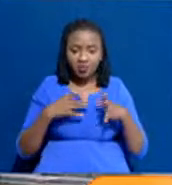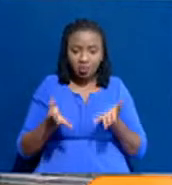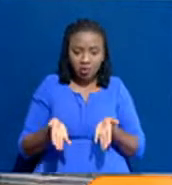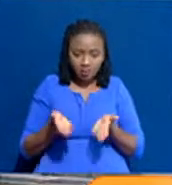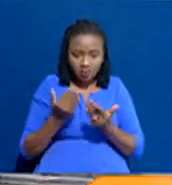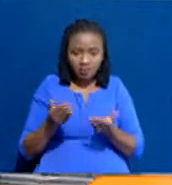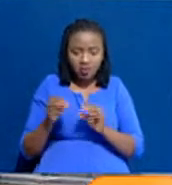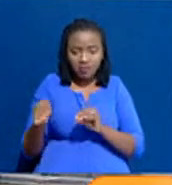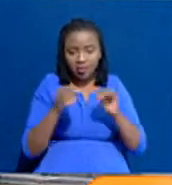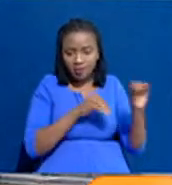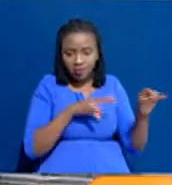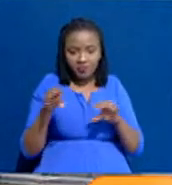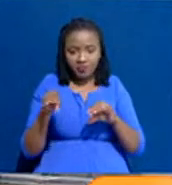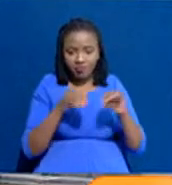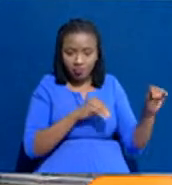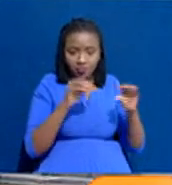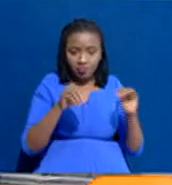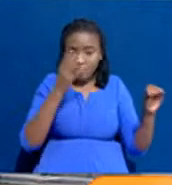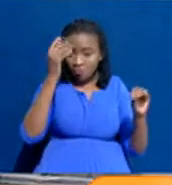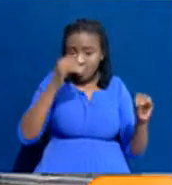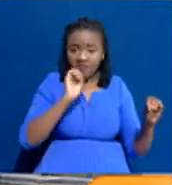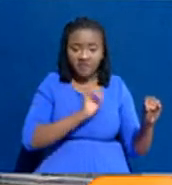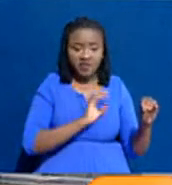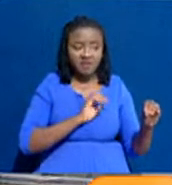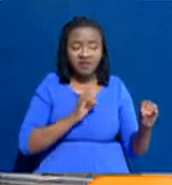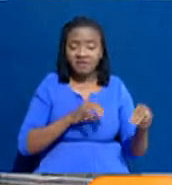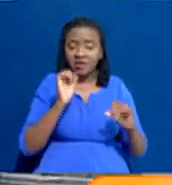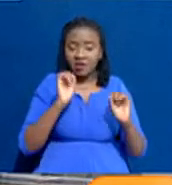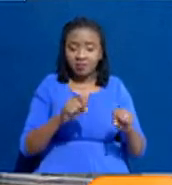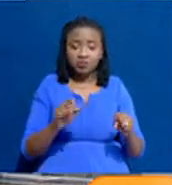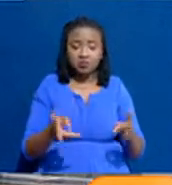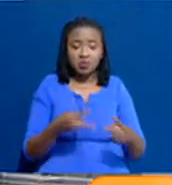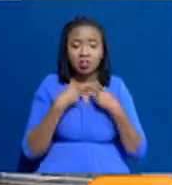higher ground in a bid to avoid being caught up.